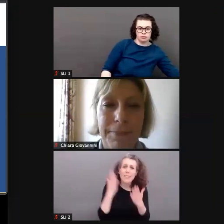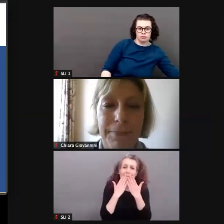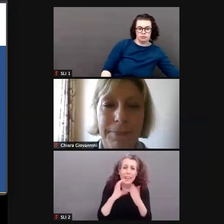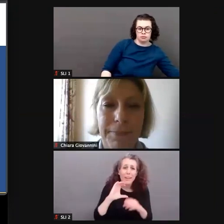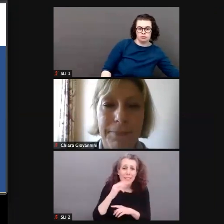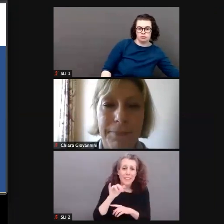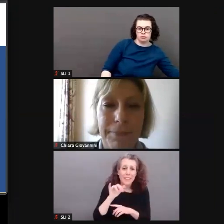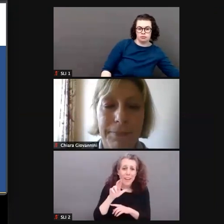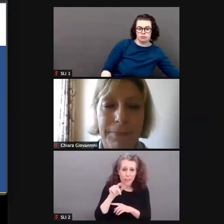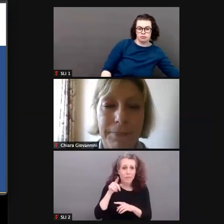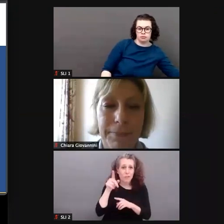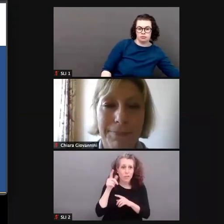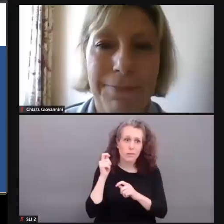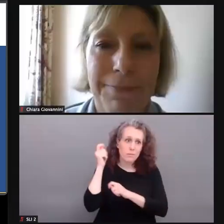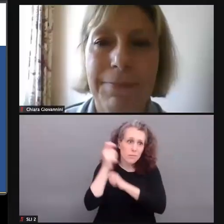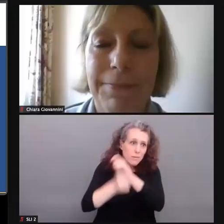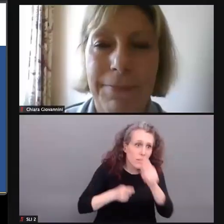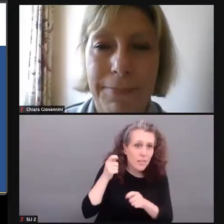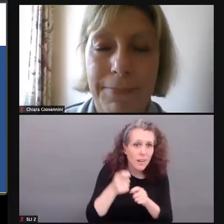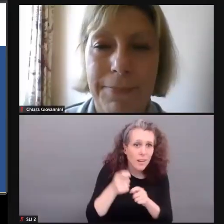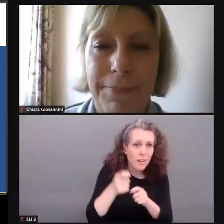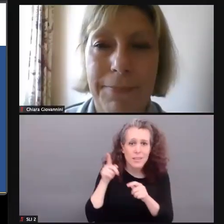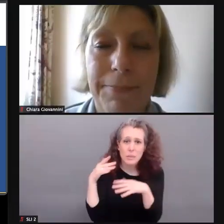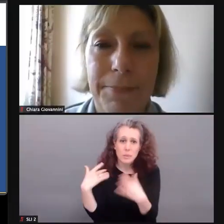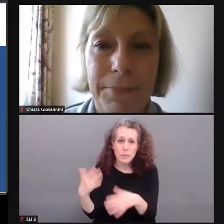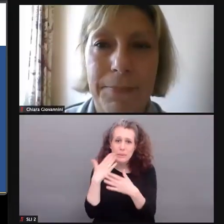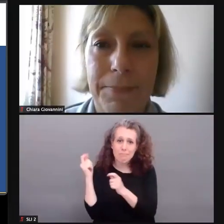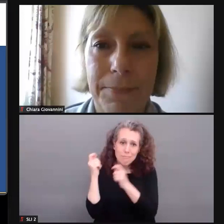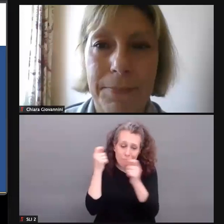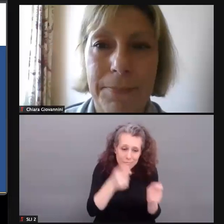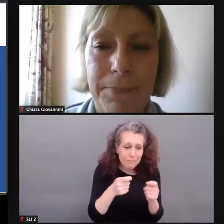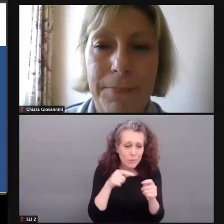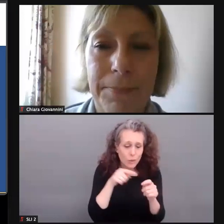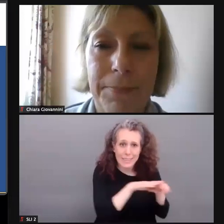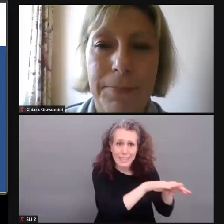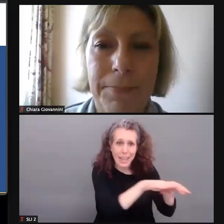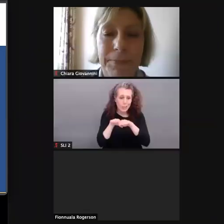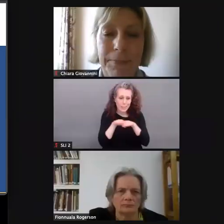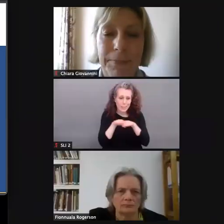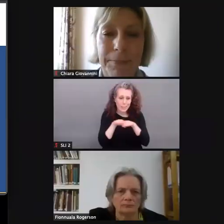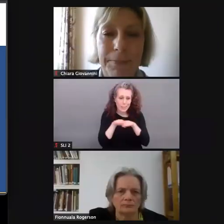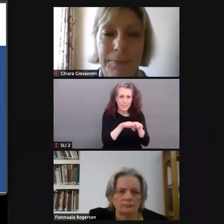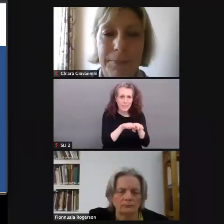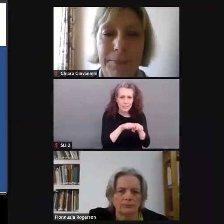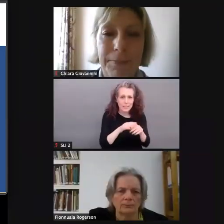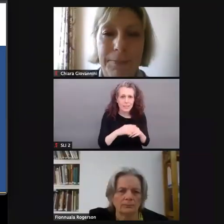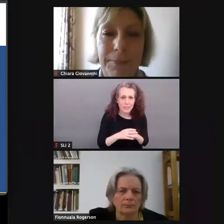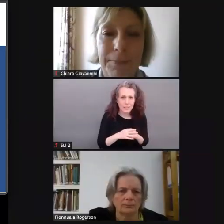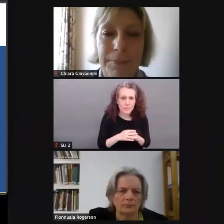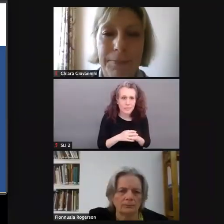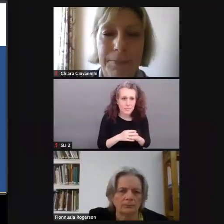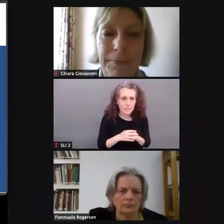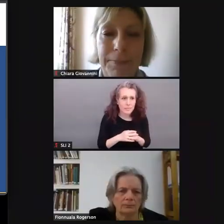all the contributions of ANEC to the European standardization, which are seen in the outcome of